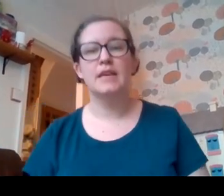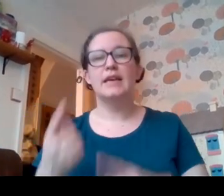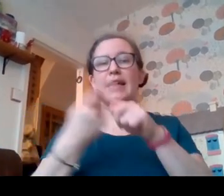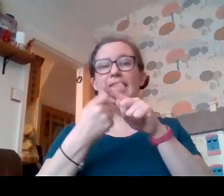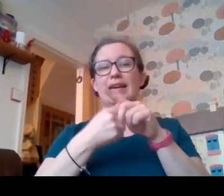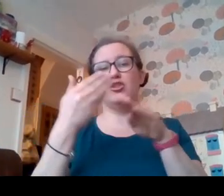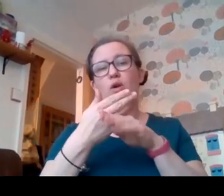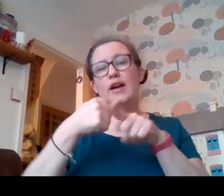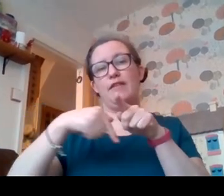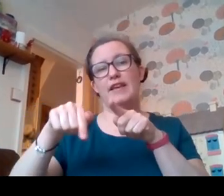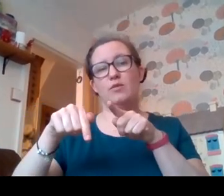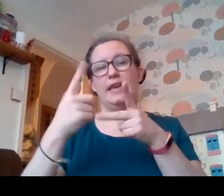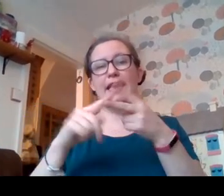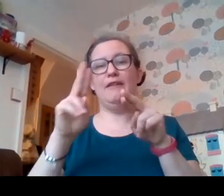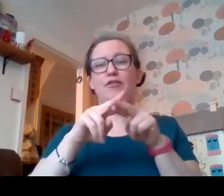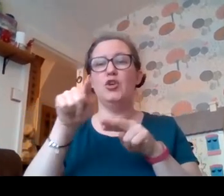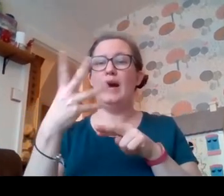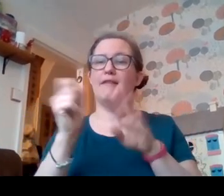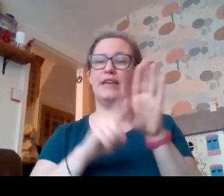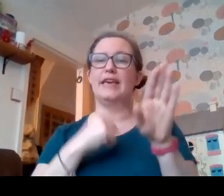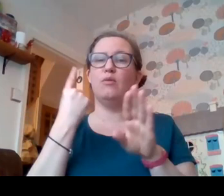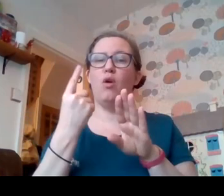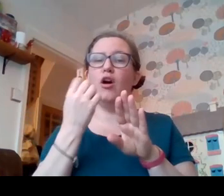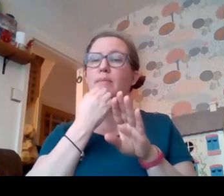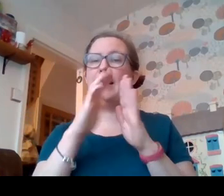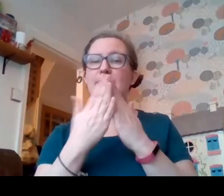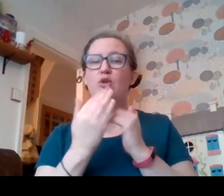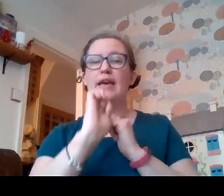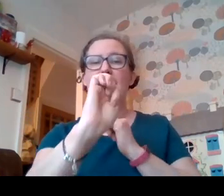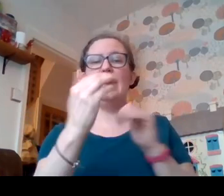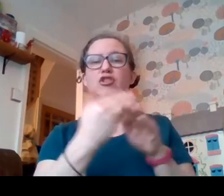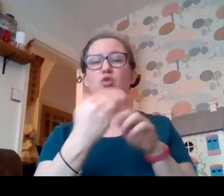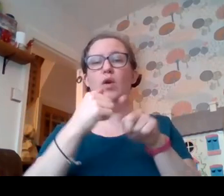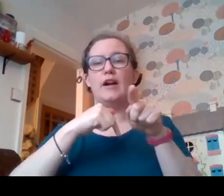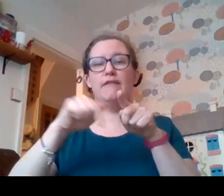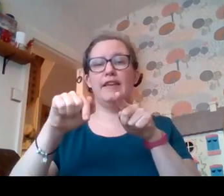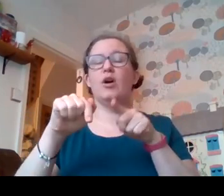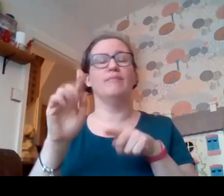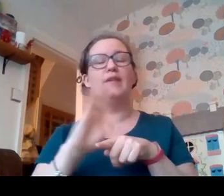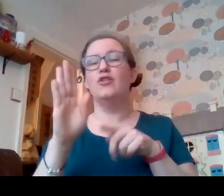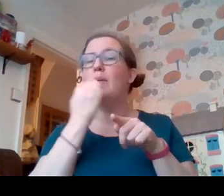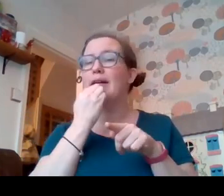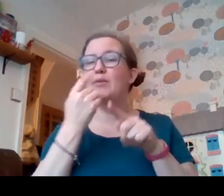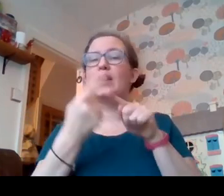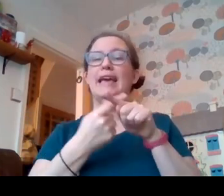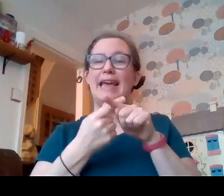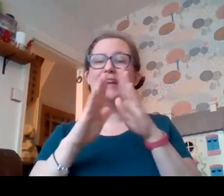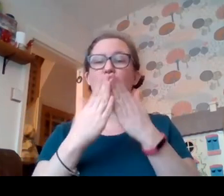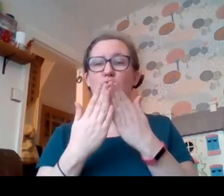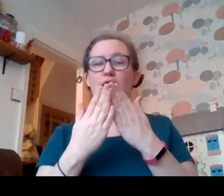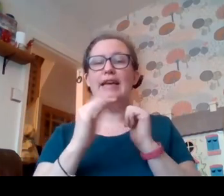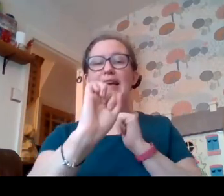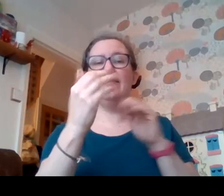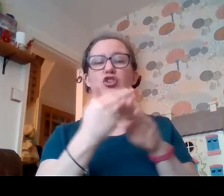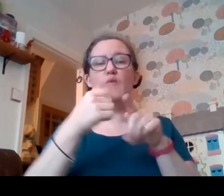Okay, English work for this week. If you have a year 1 maths book, here is your work for this, not maths book,